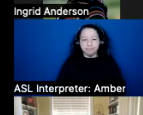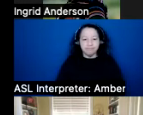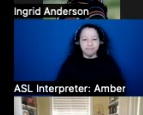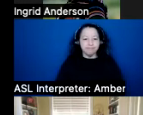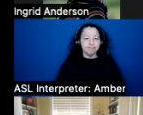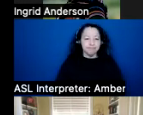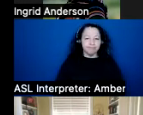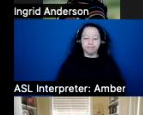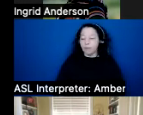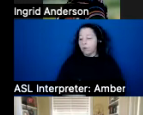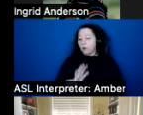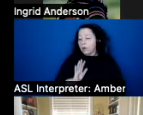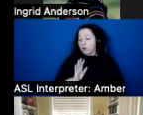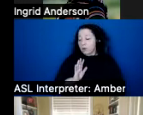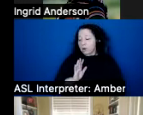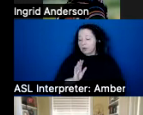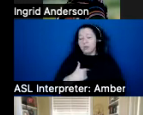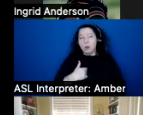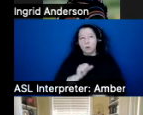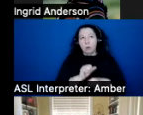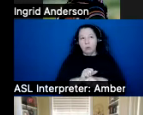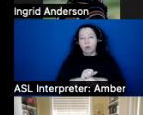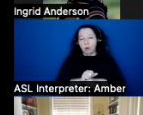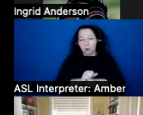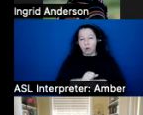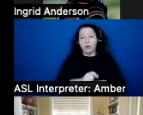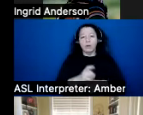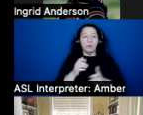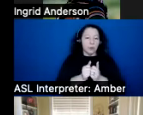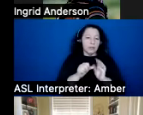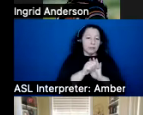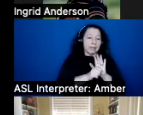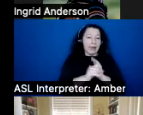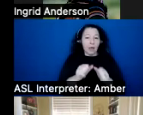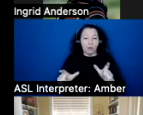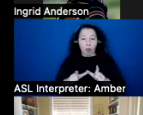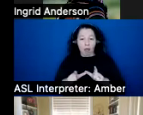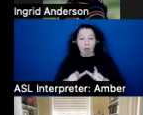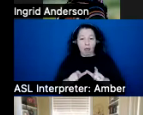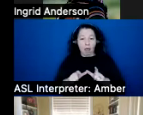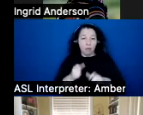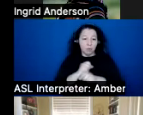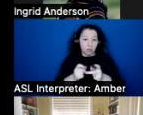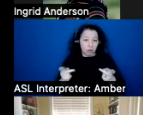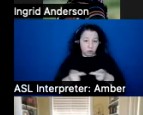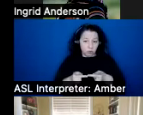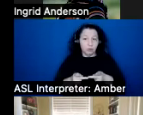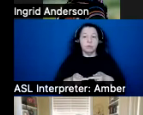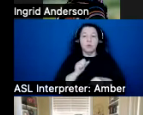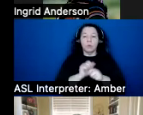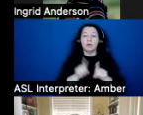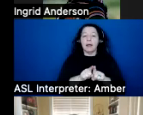let's see. So I worked, like I said, in state and tribal shelters. I worked as a legal assistant for our